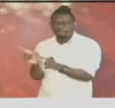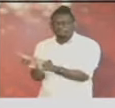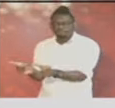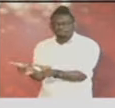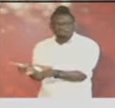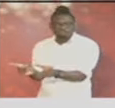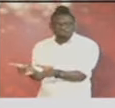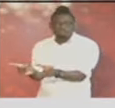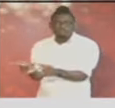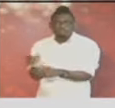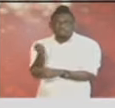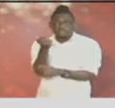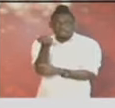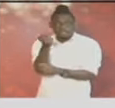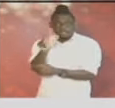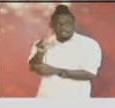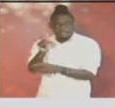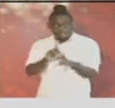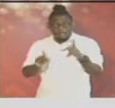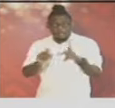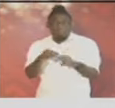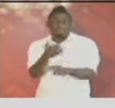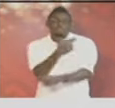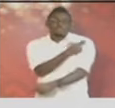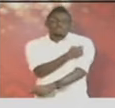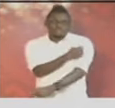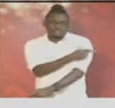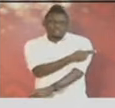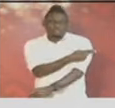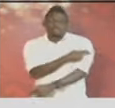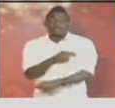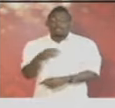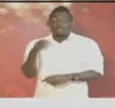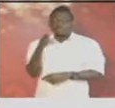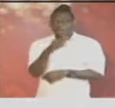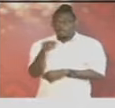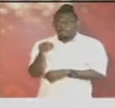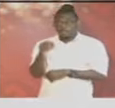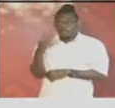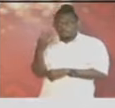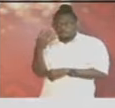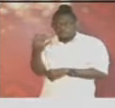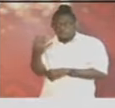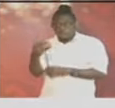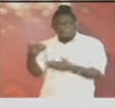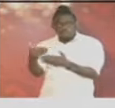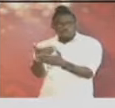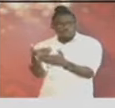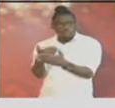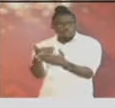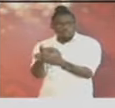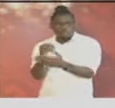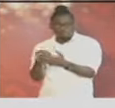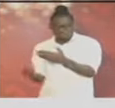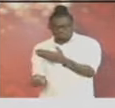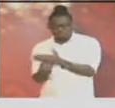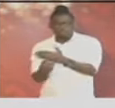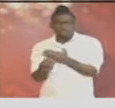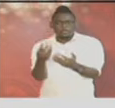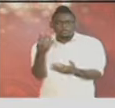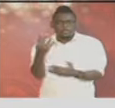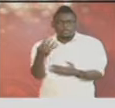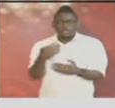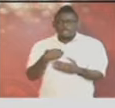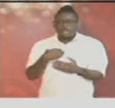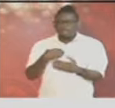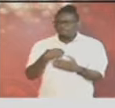13 individuals in hospital, and there are 4 new positive cases. We currently have no one in step-down